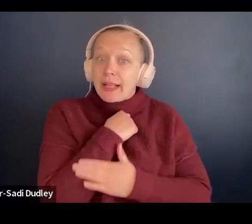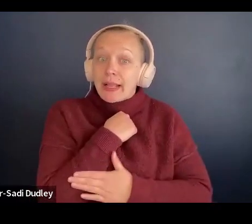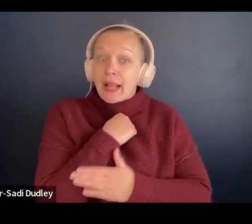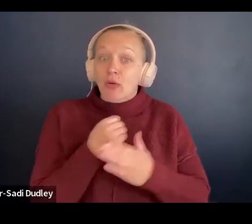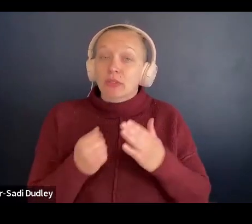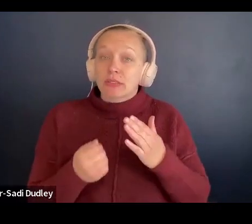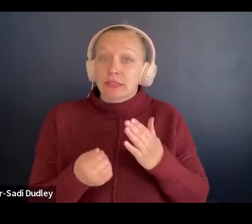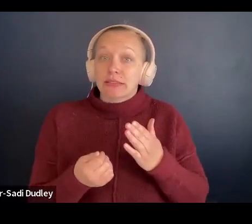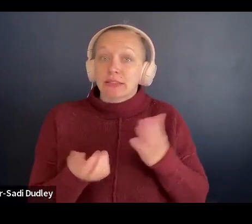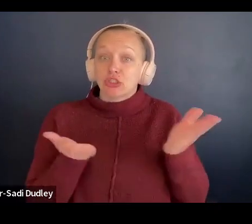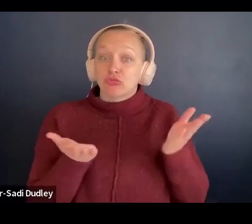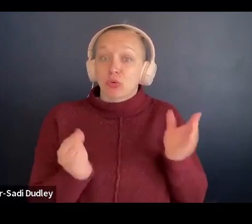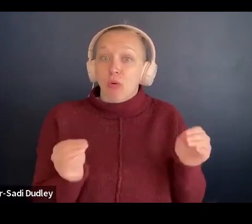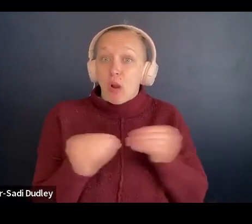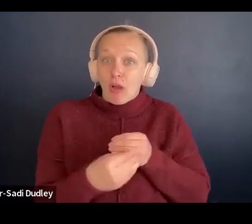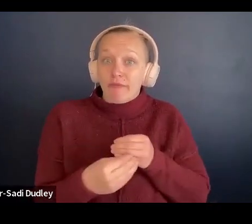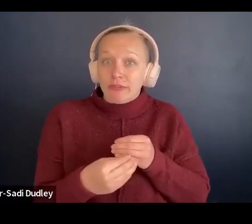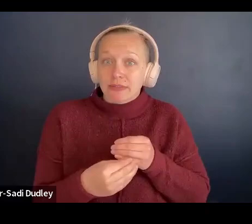opportunity to,